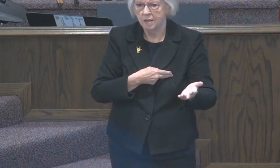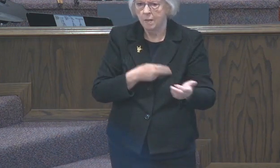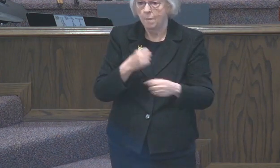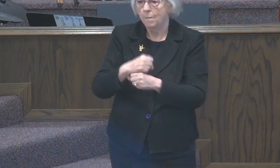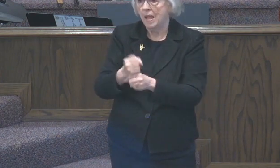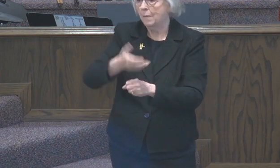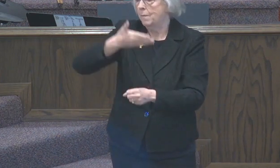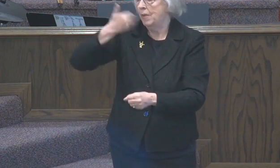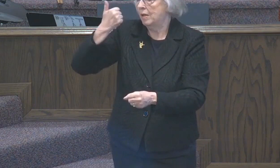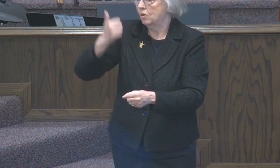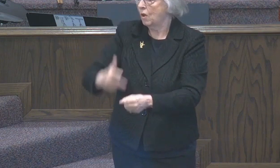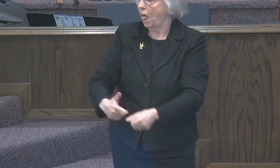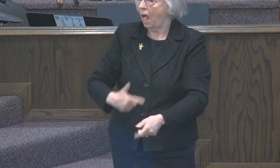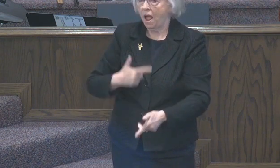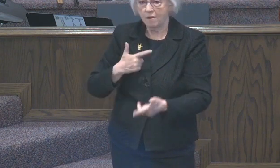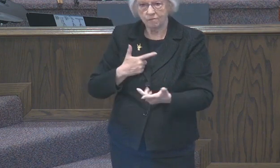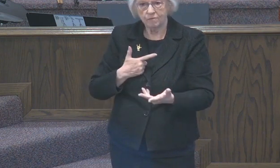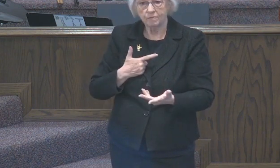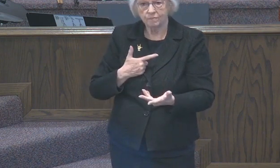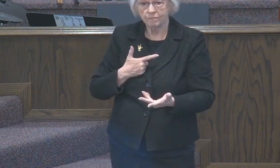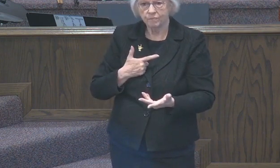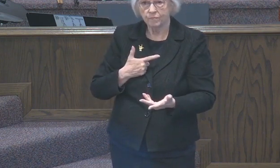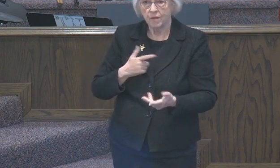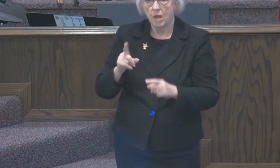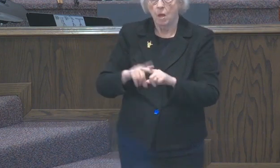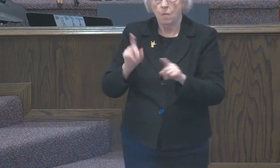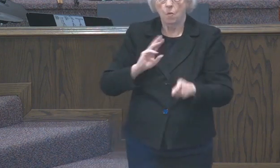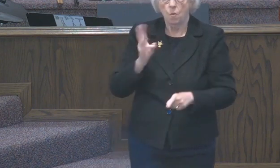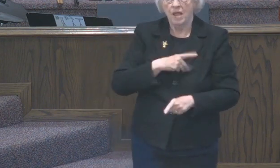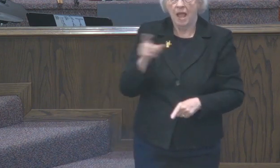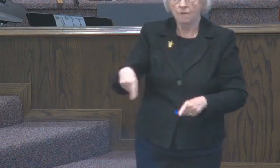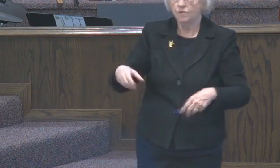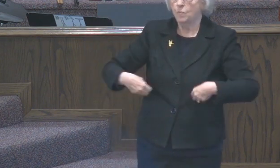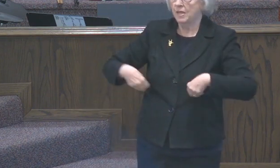I have to be submissive to his will.